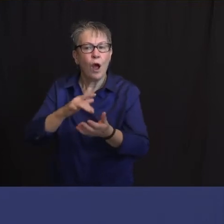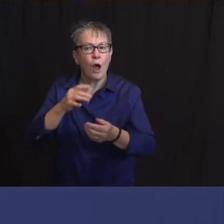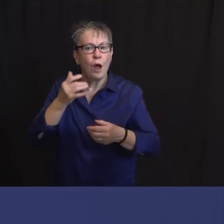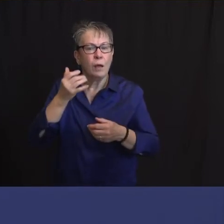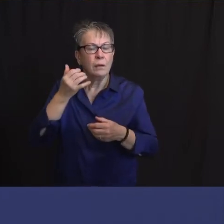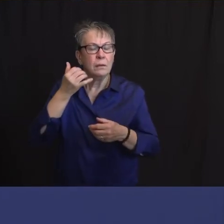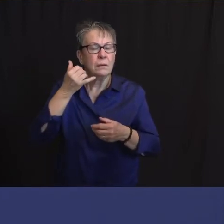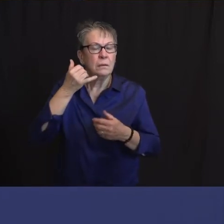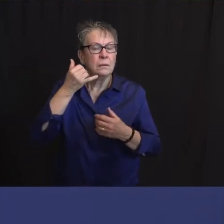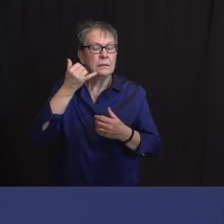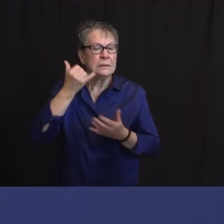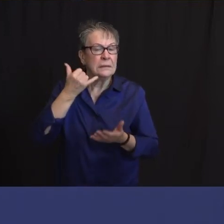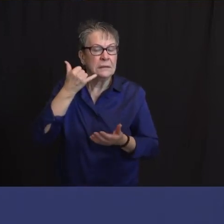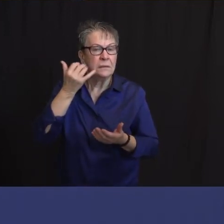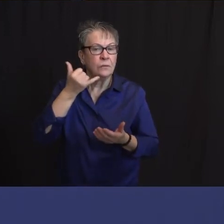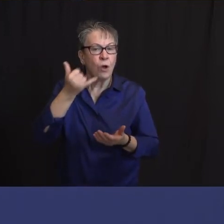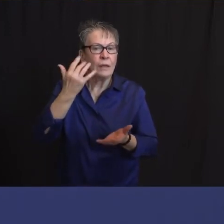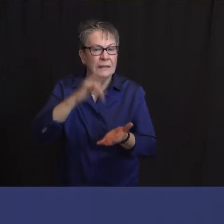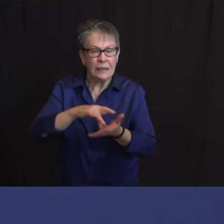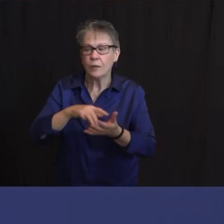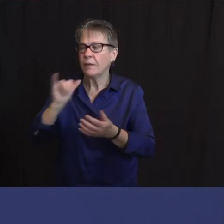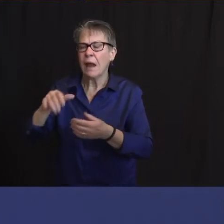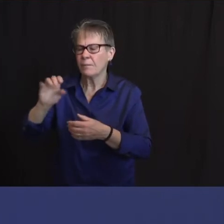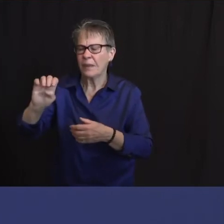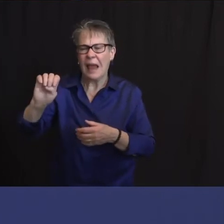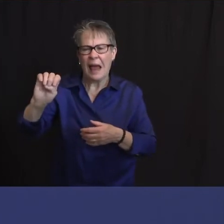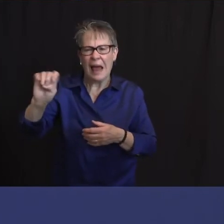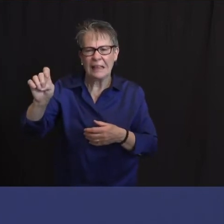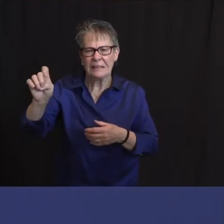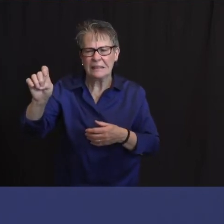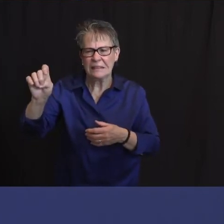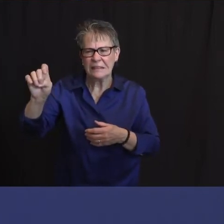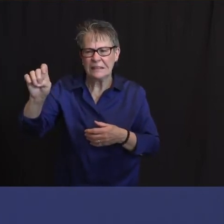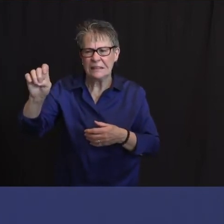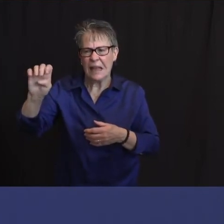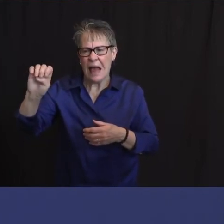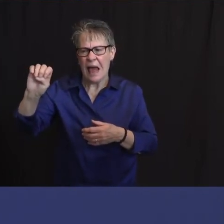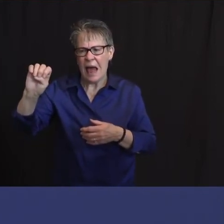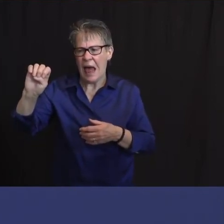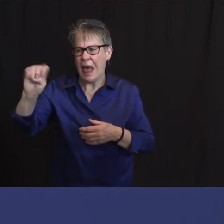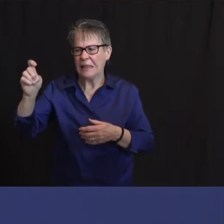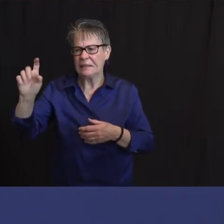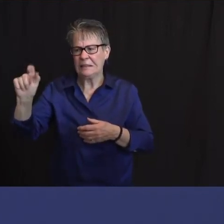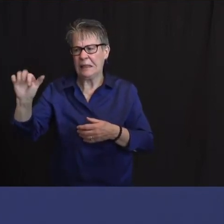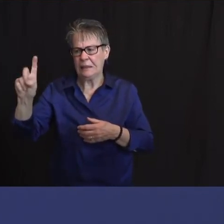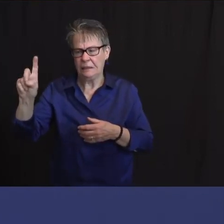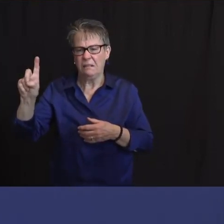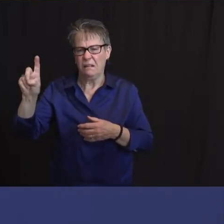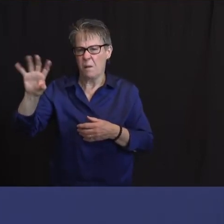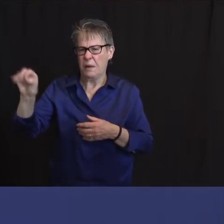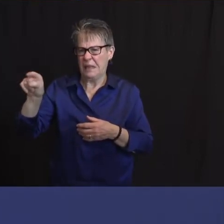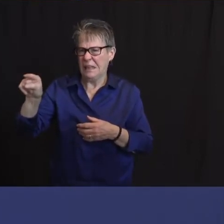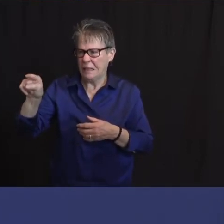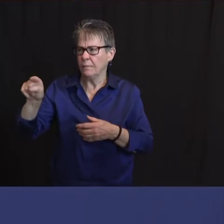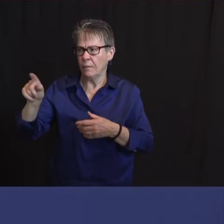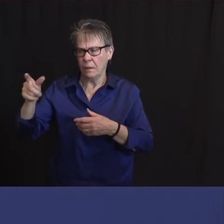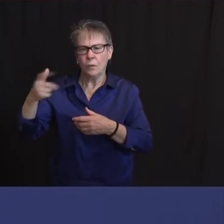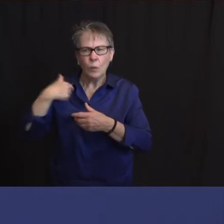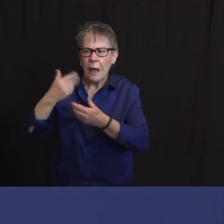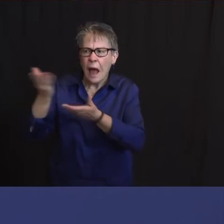well and has drawn compliments from all parts of our organization. I think you would endorse that, Judy, right? So far, so good. Again, in the context